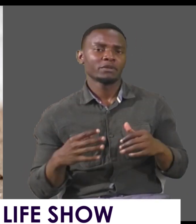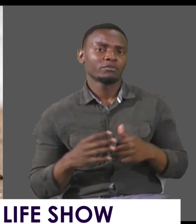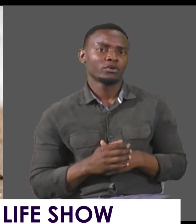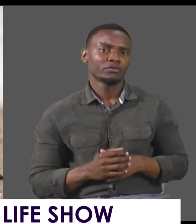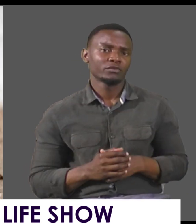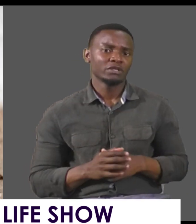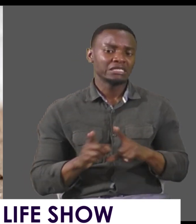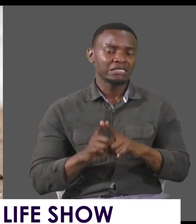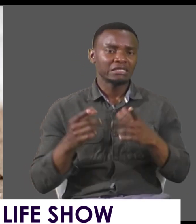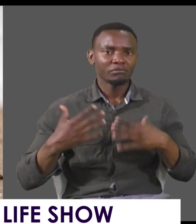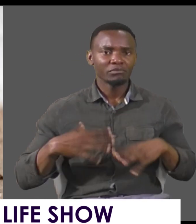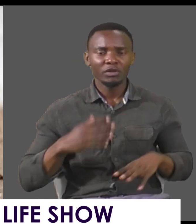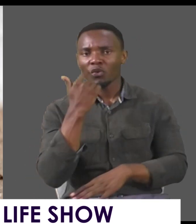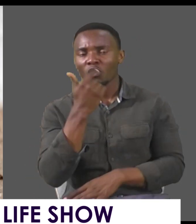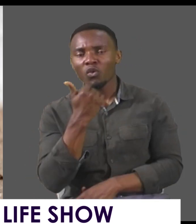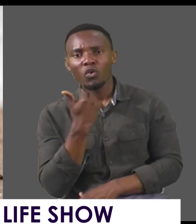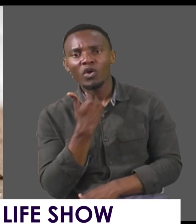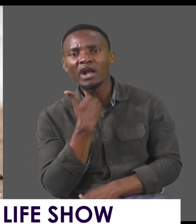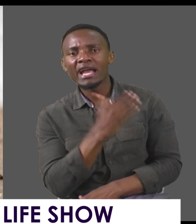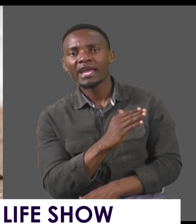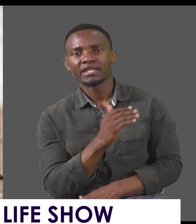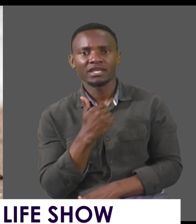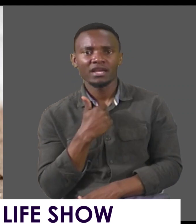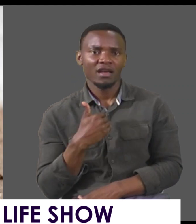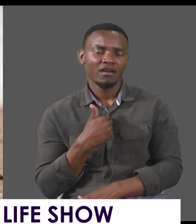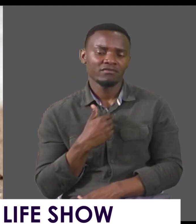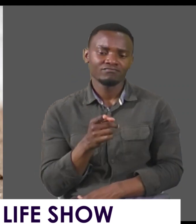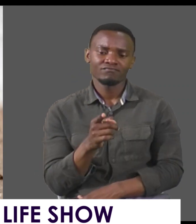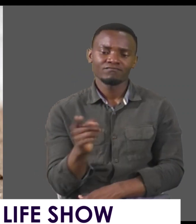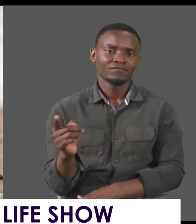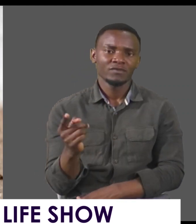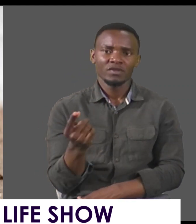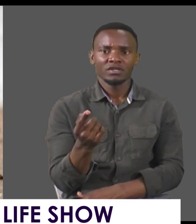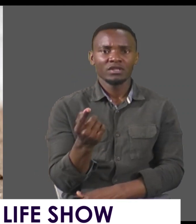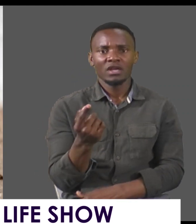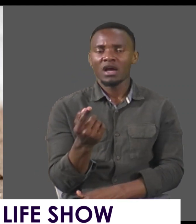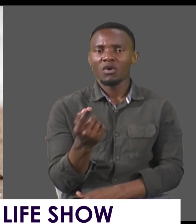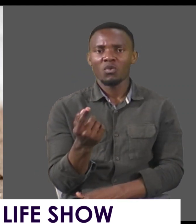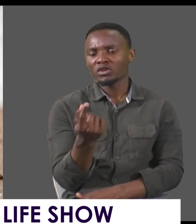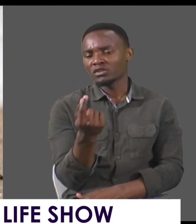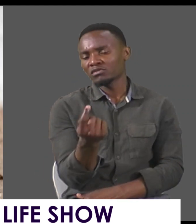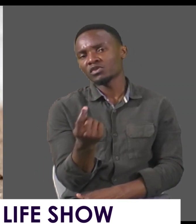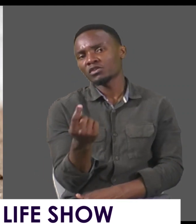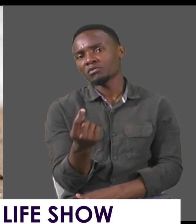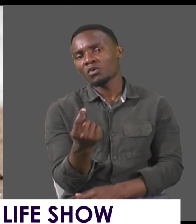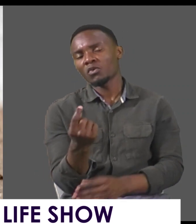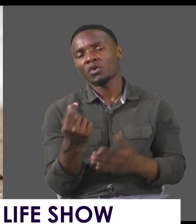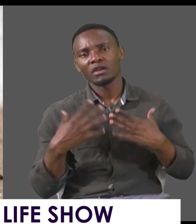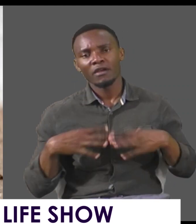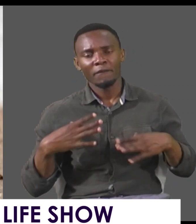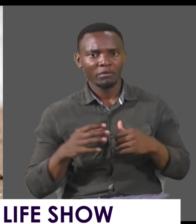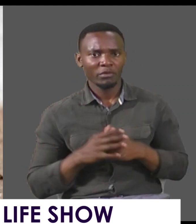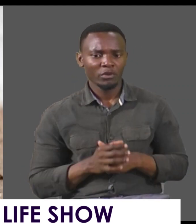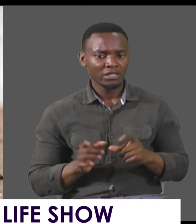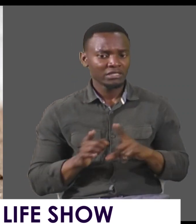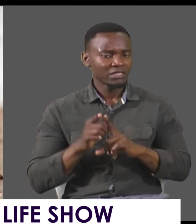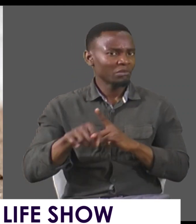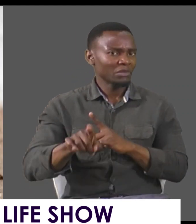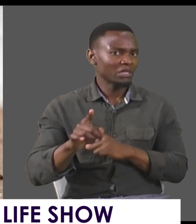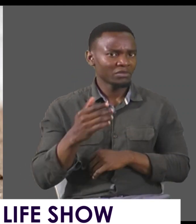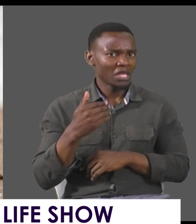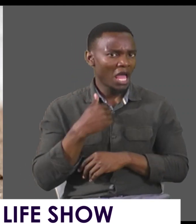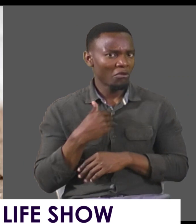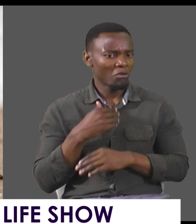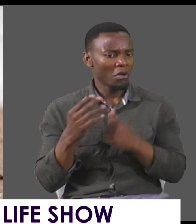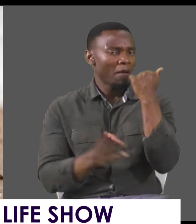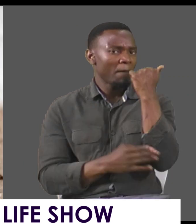Sources of hate are sources of inferiority. Sources of malice and strife